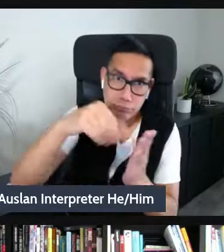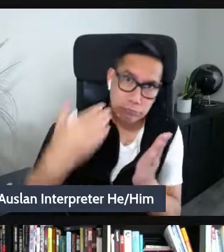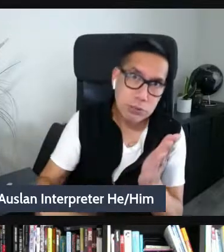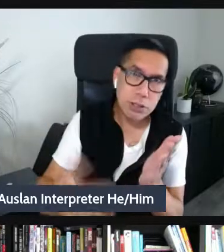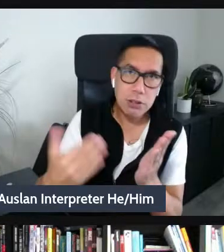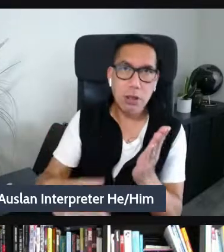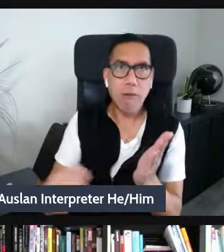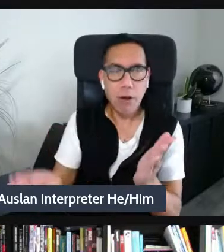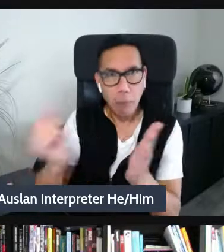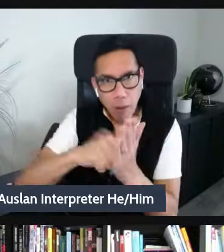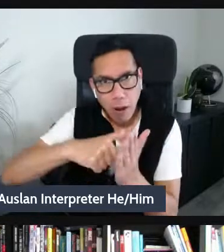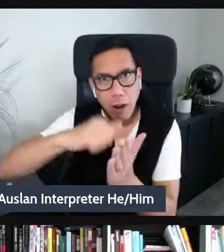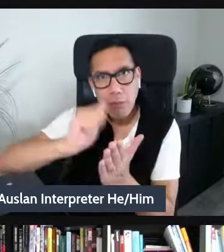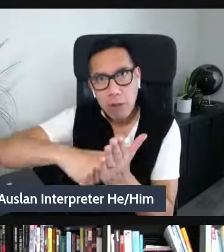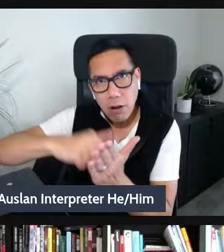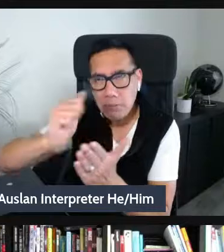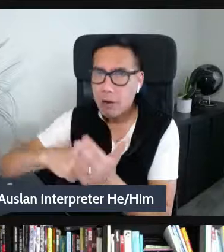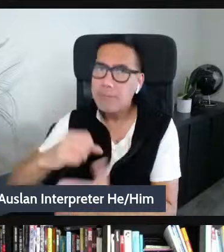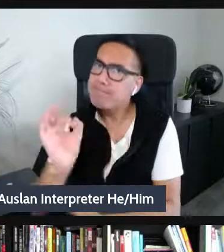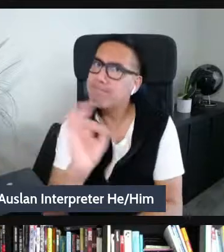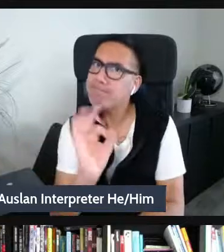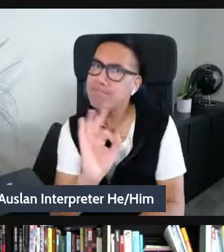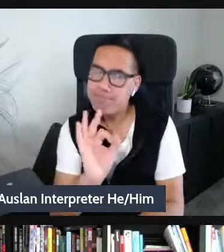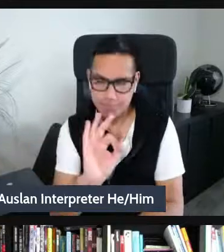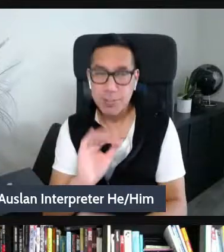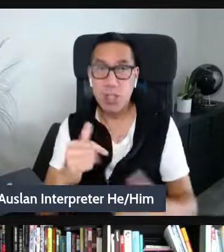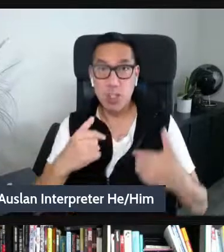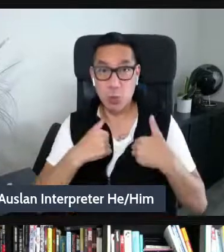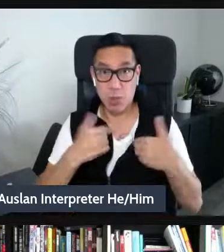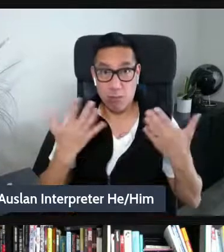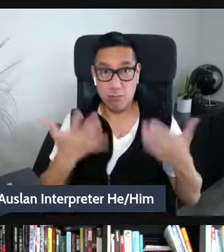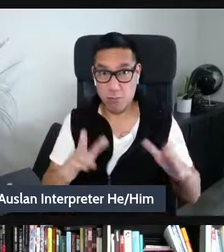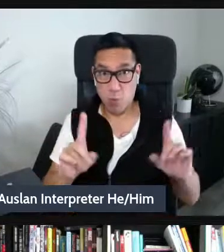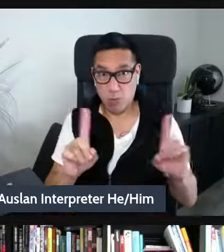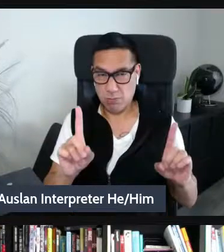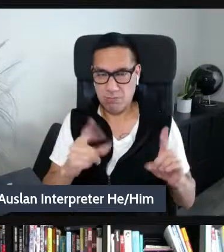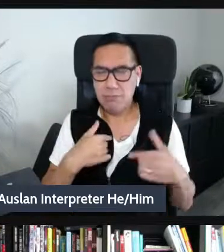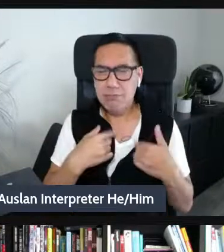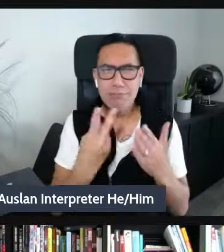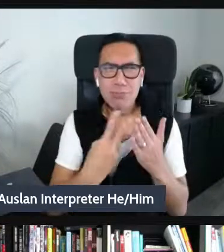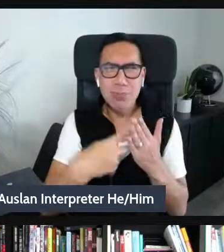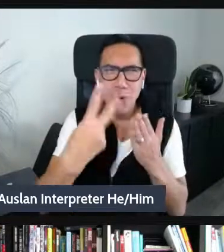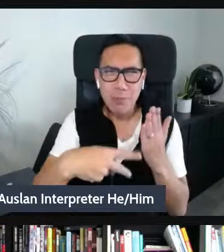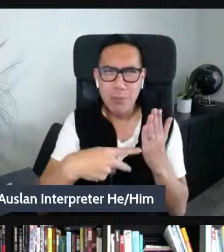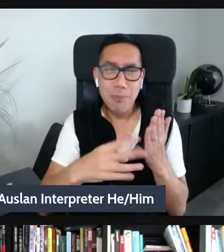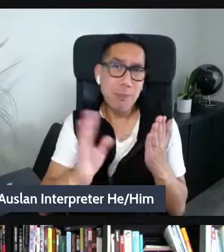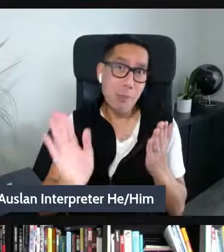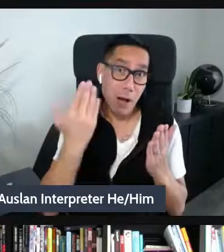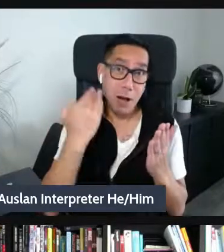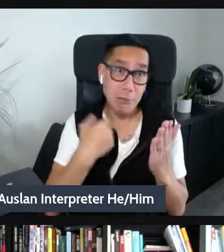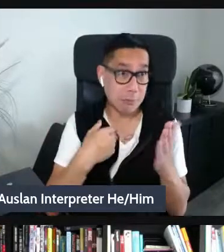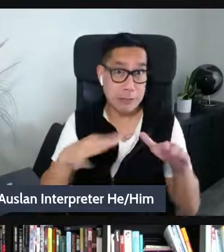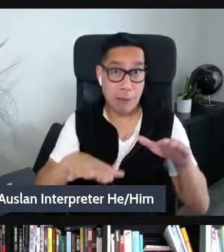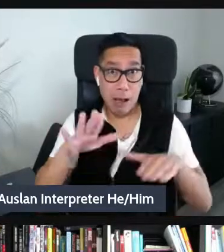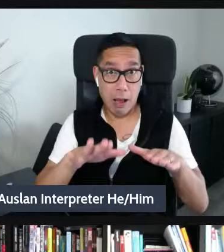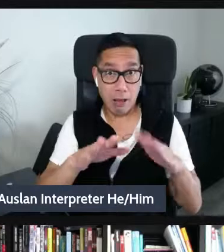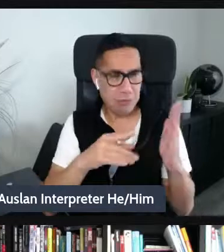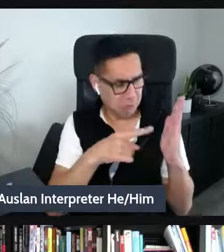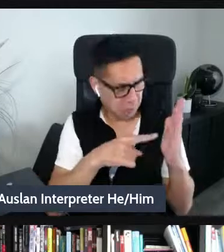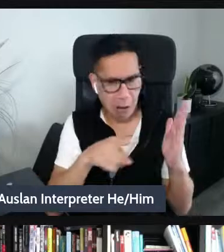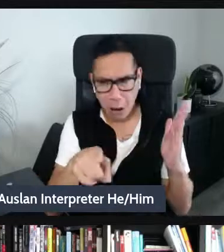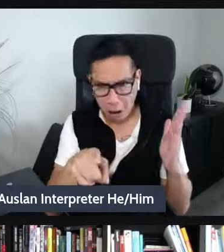ingredients. So what we did was we had a program that was kind of similar, adapted to an